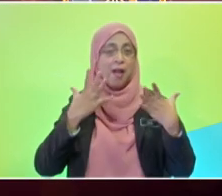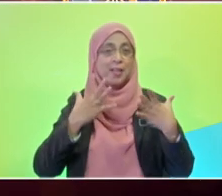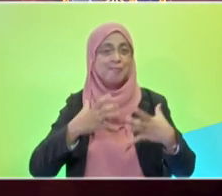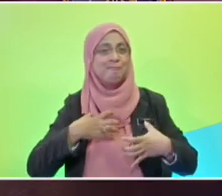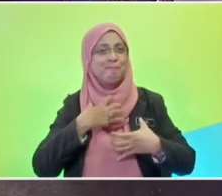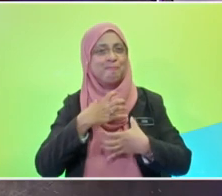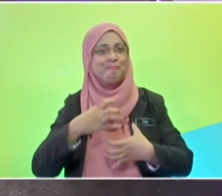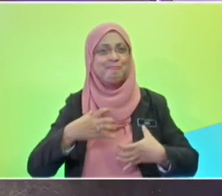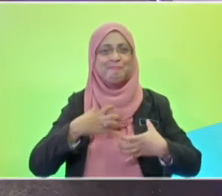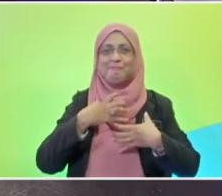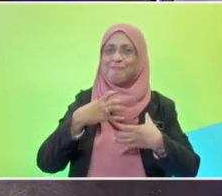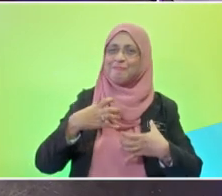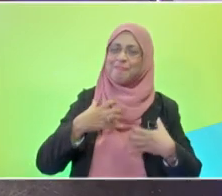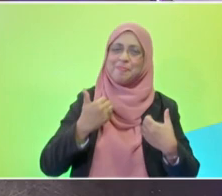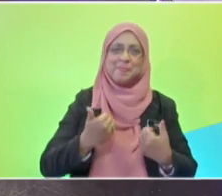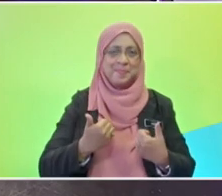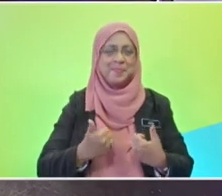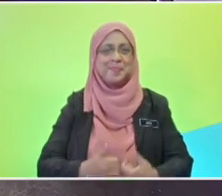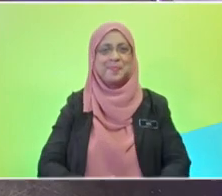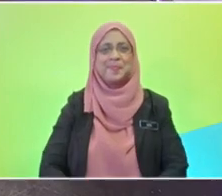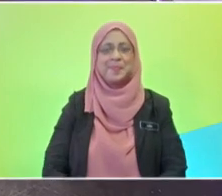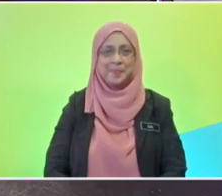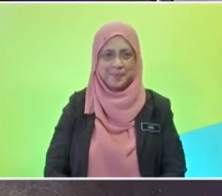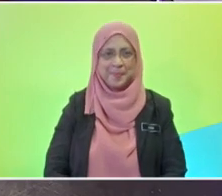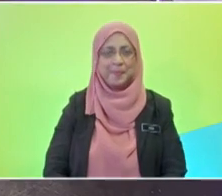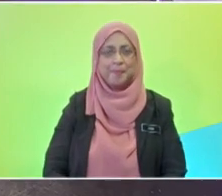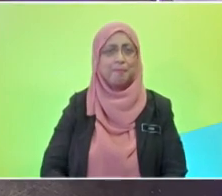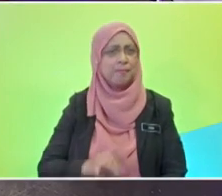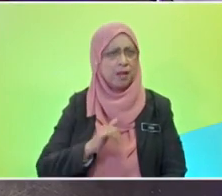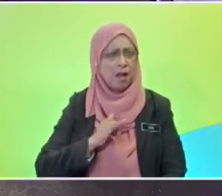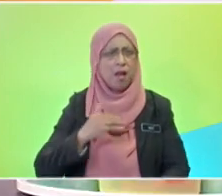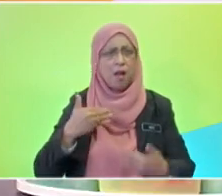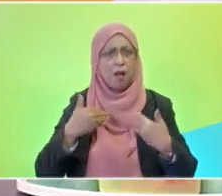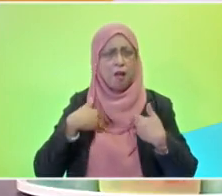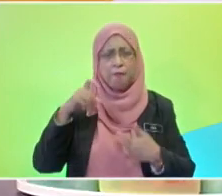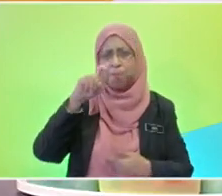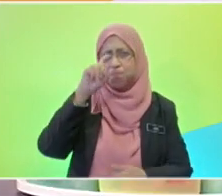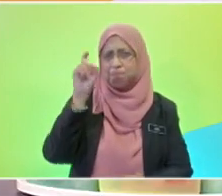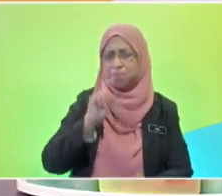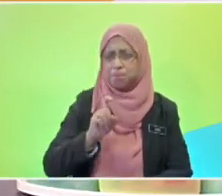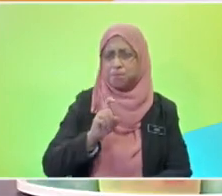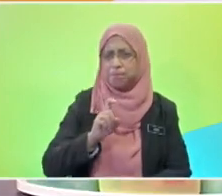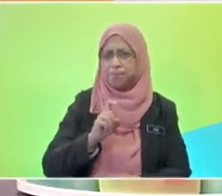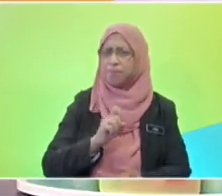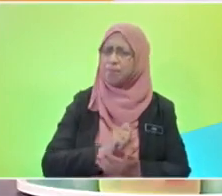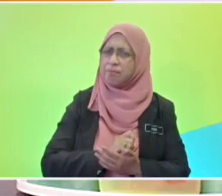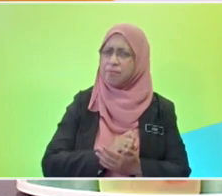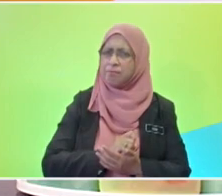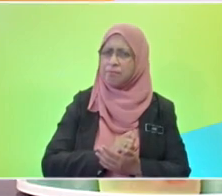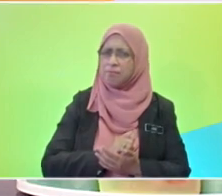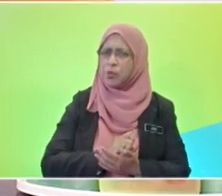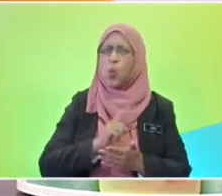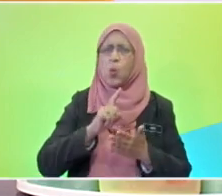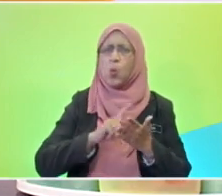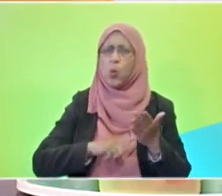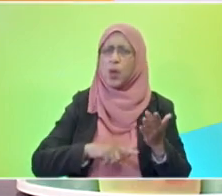end. The end. Yay. Teacher, I have a question. Sure, Krish. Ask Why, me. What is an oil bath? Why